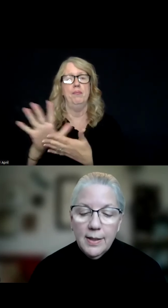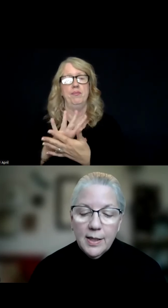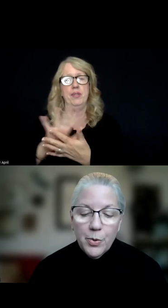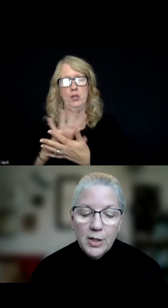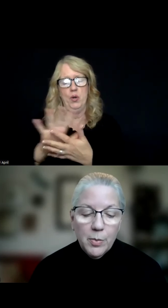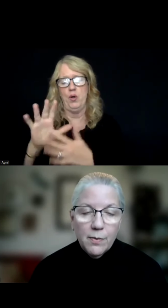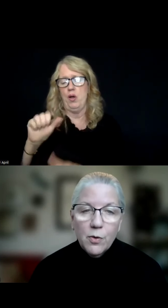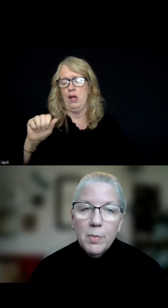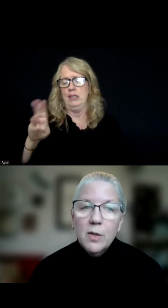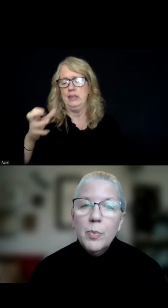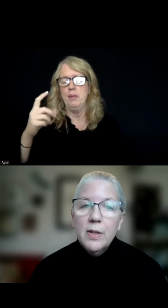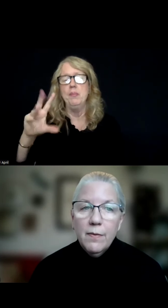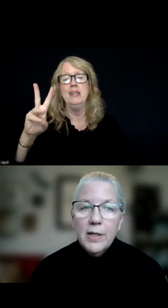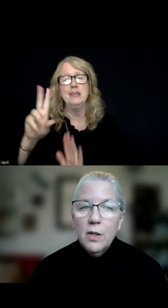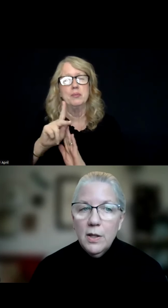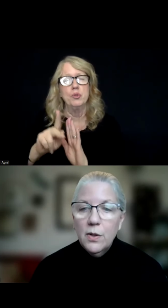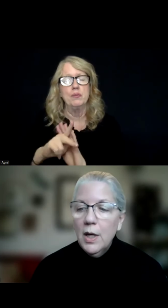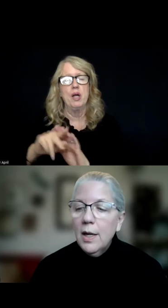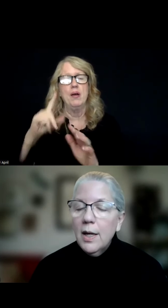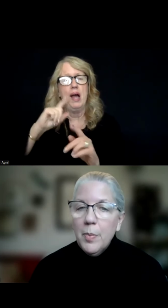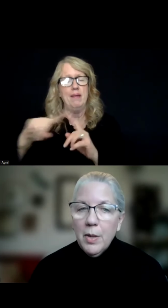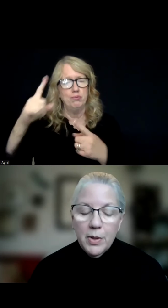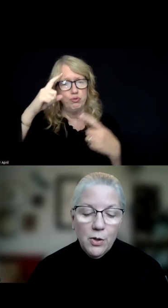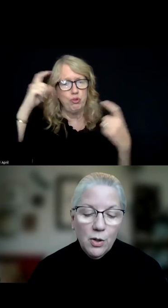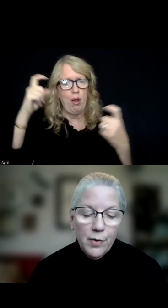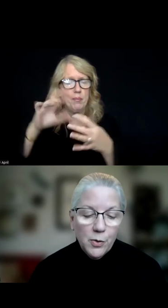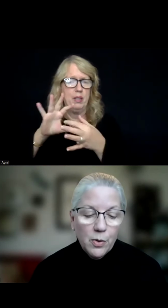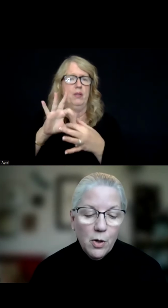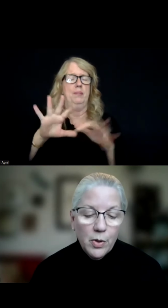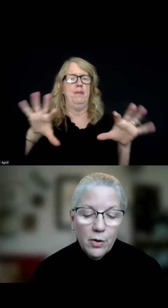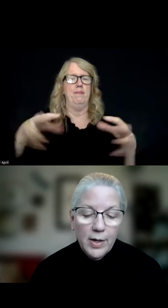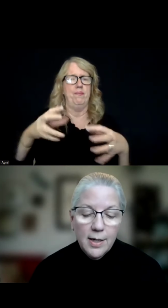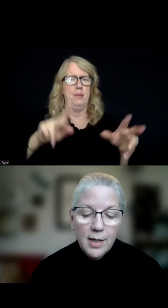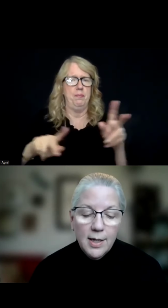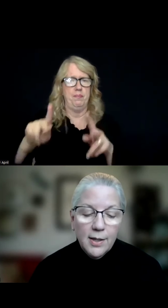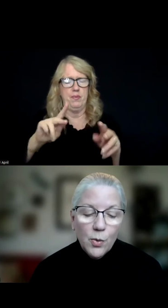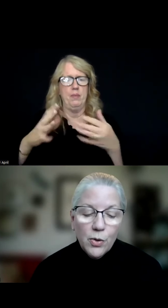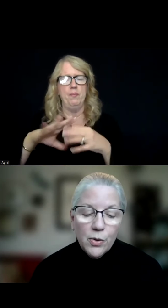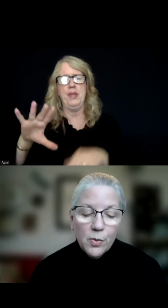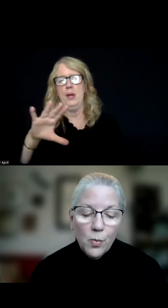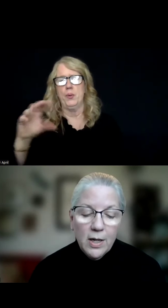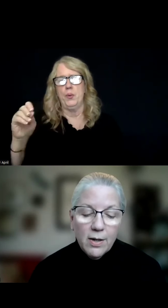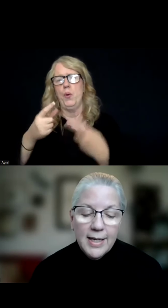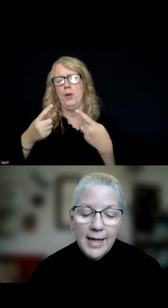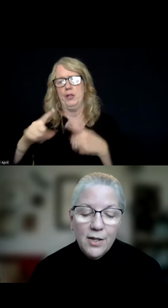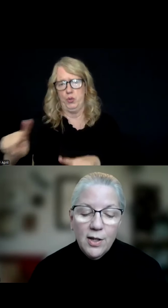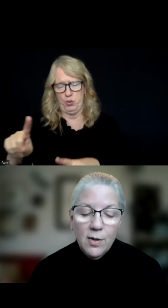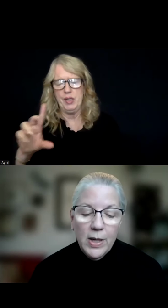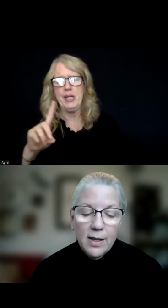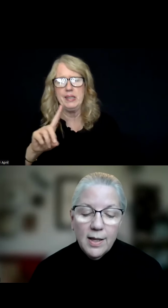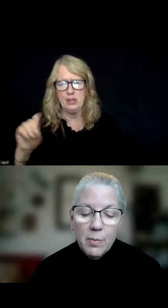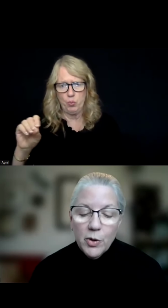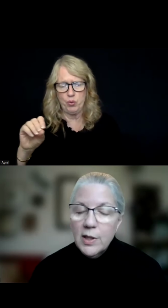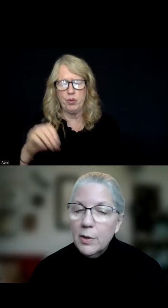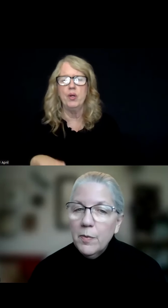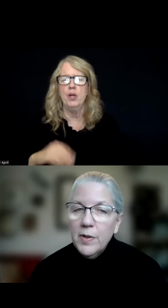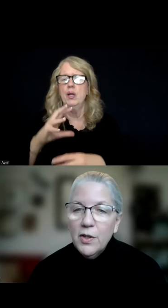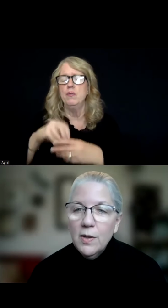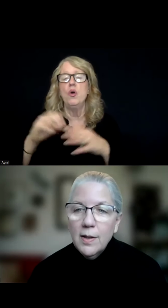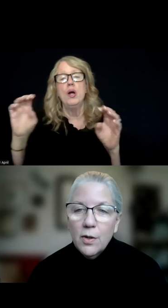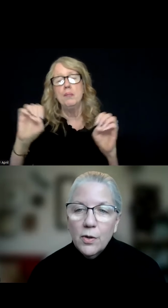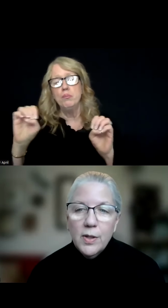SAMHSA's 6 principles of trauma specific to this population of folks with co-occurring disorders. We are engaging with emergency